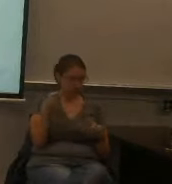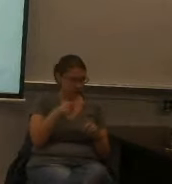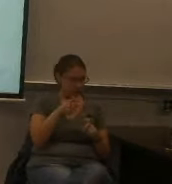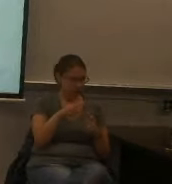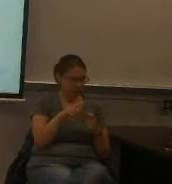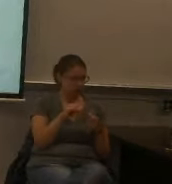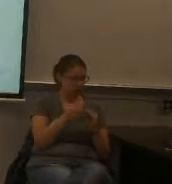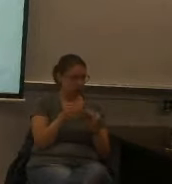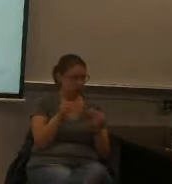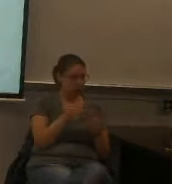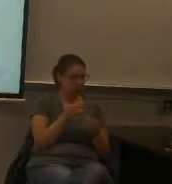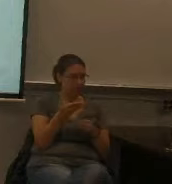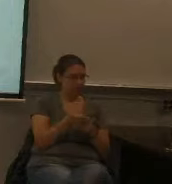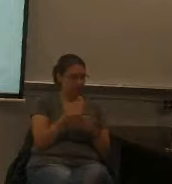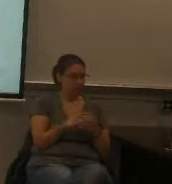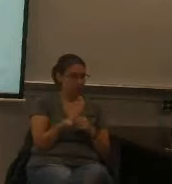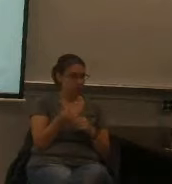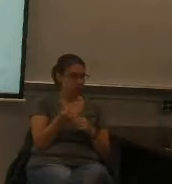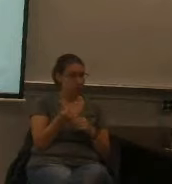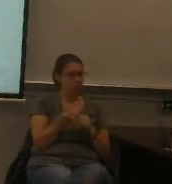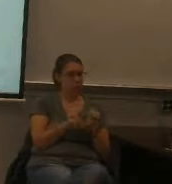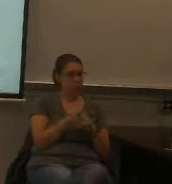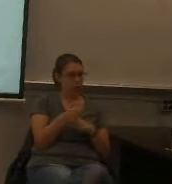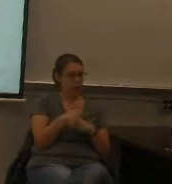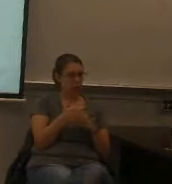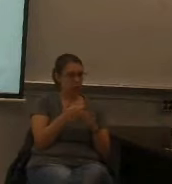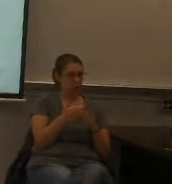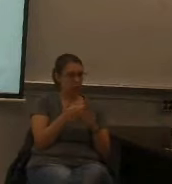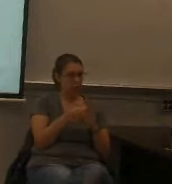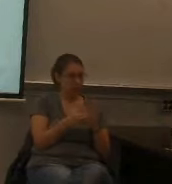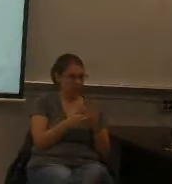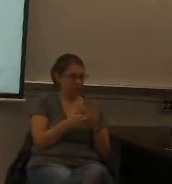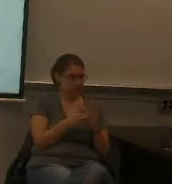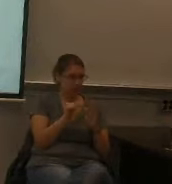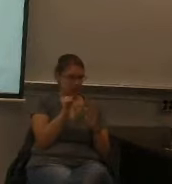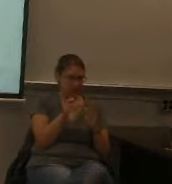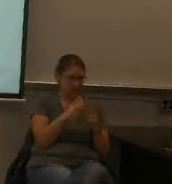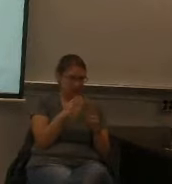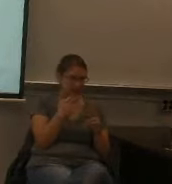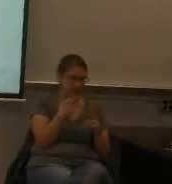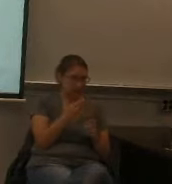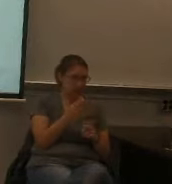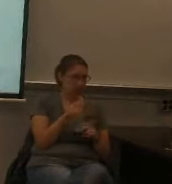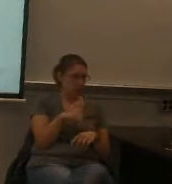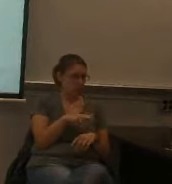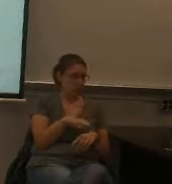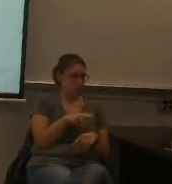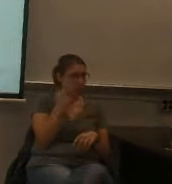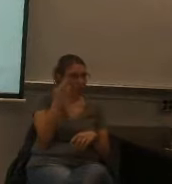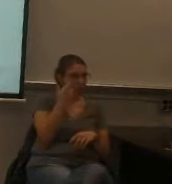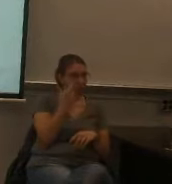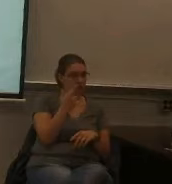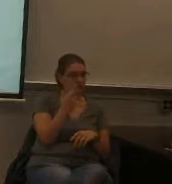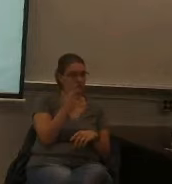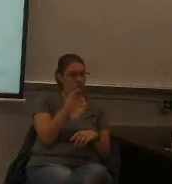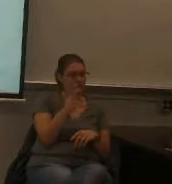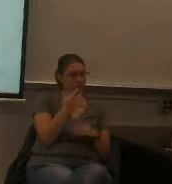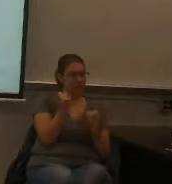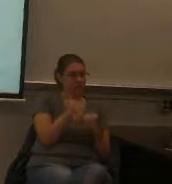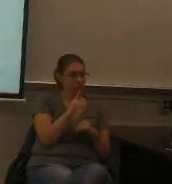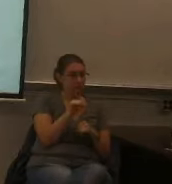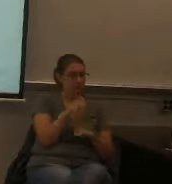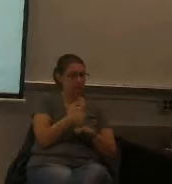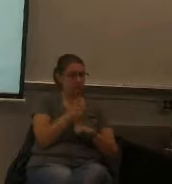general, oftentimes regulations are really not that effective, and that the reason limits are set are more to make the